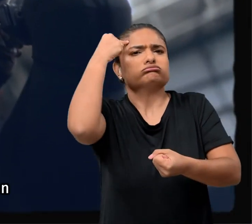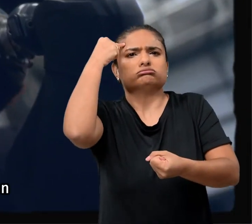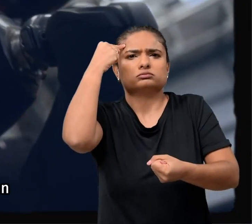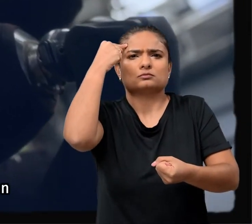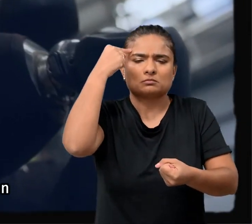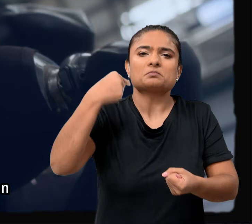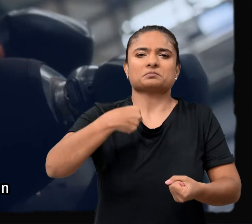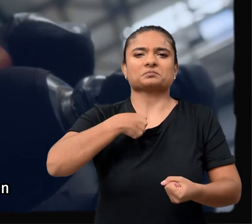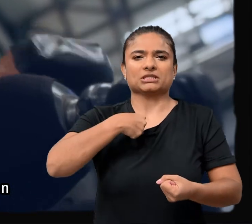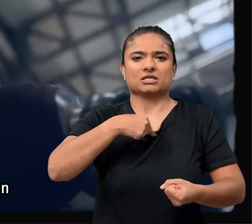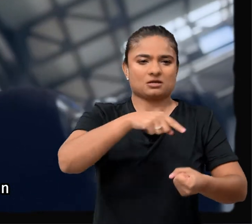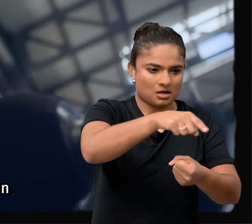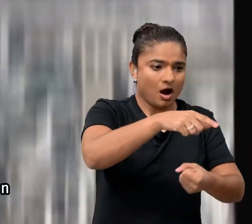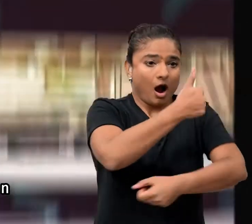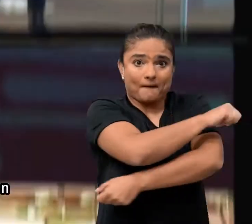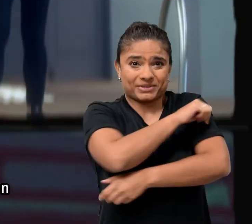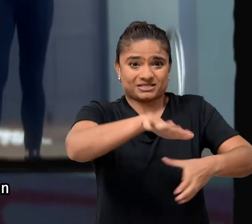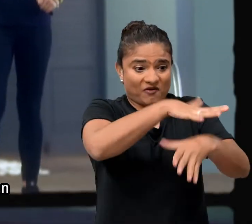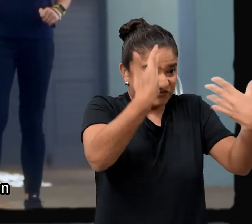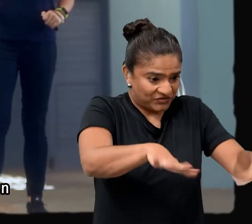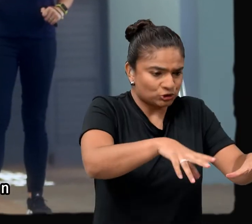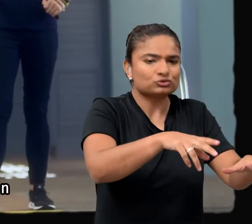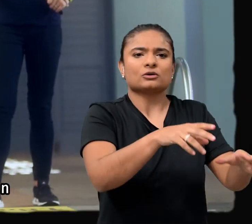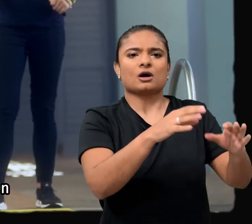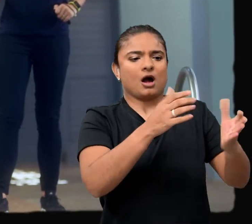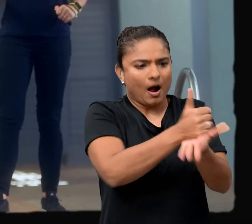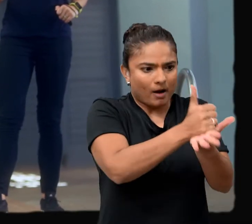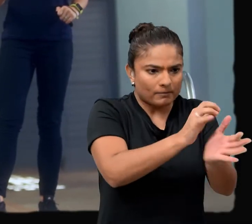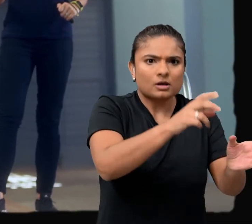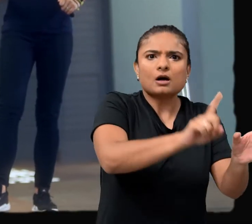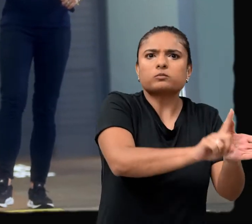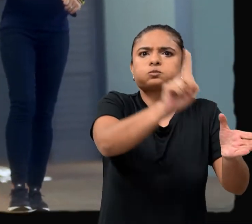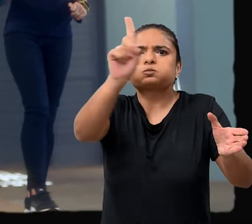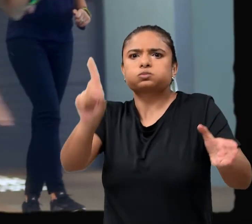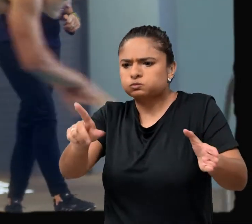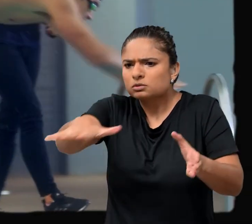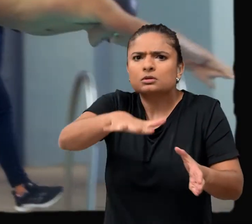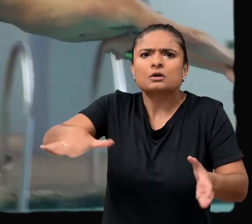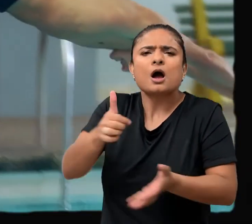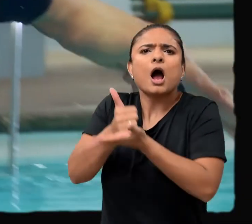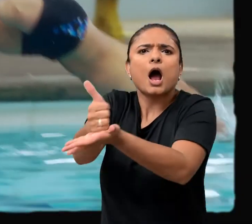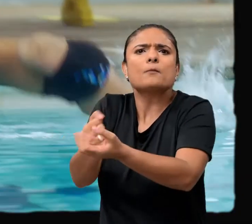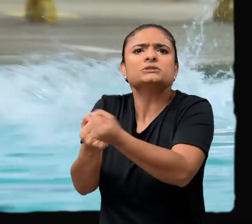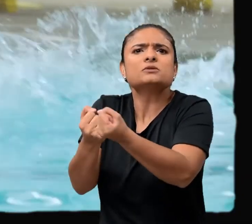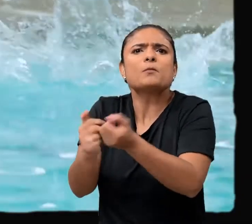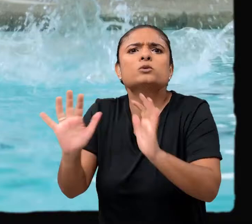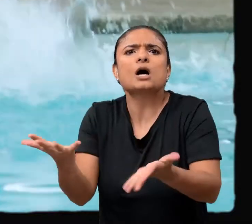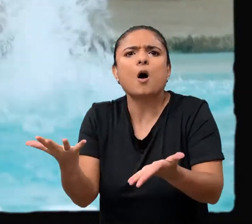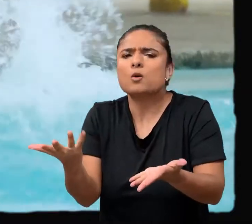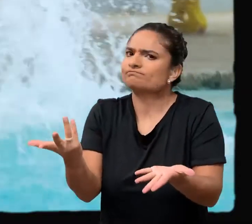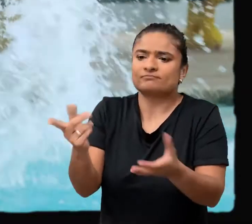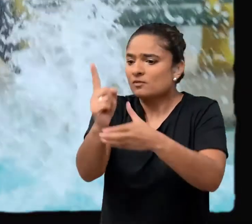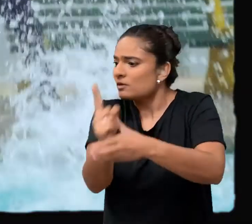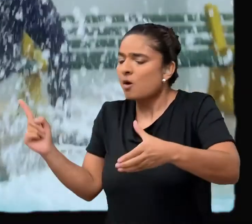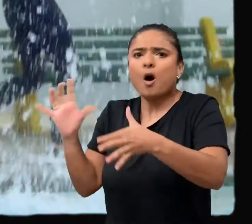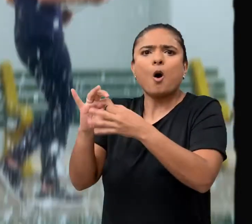of creating a stepping stone between in-hospital rehabilitation and someone's return to living as full a life as possible.